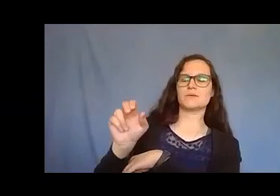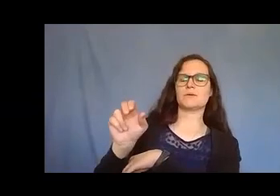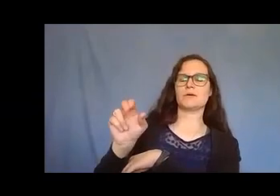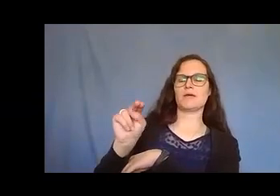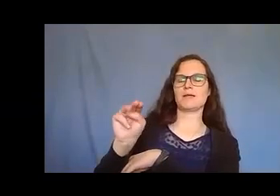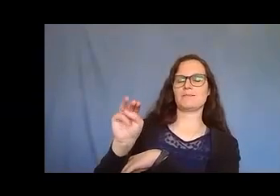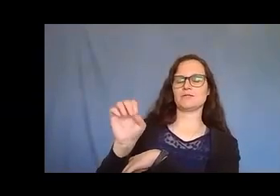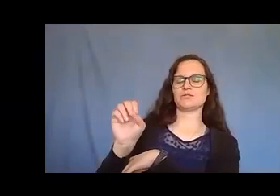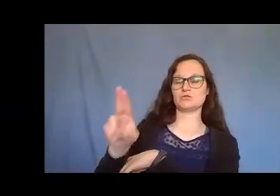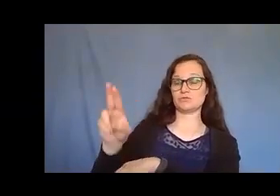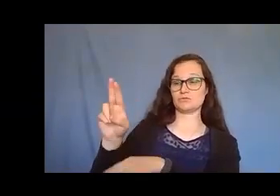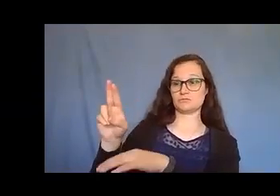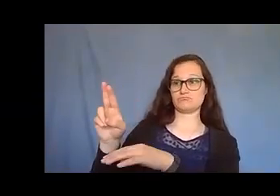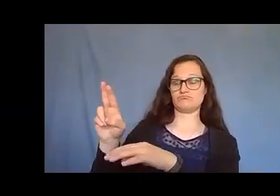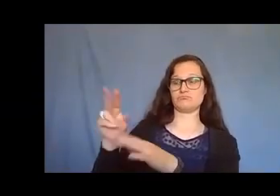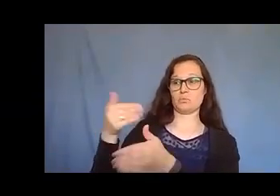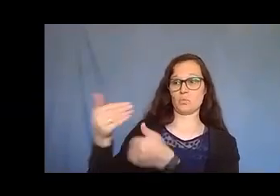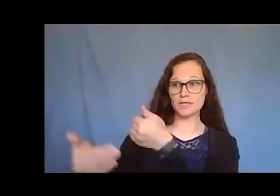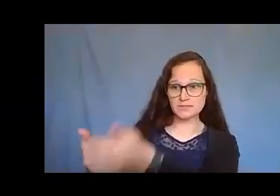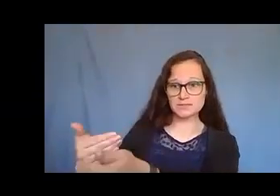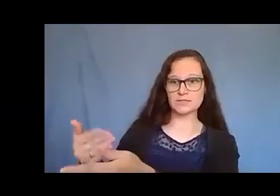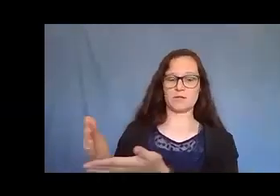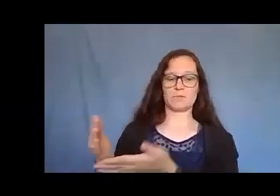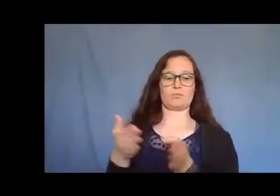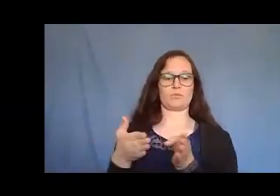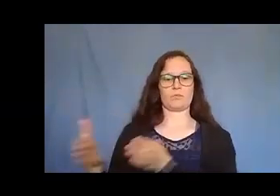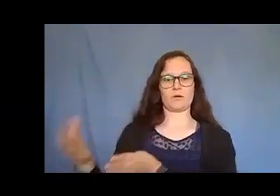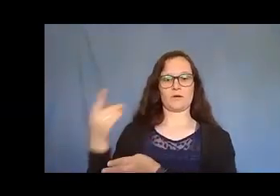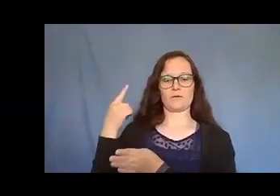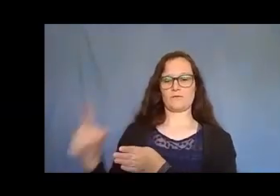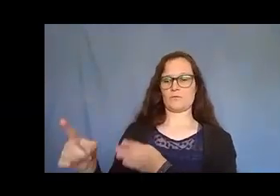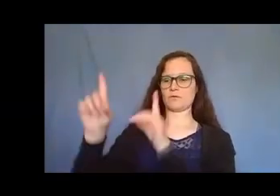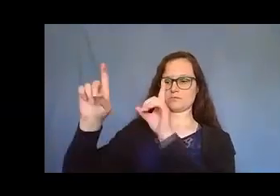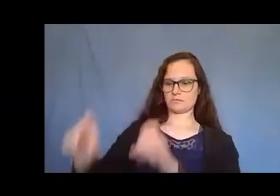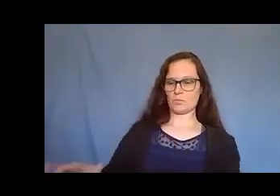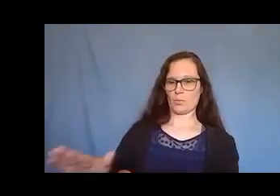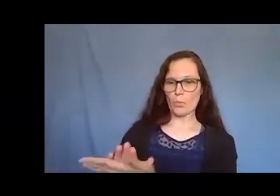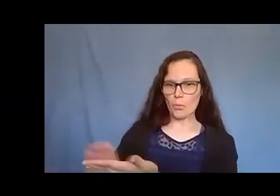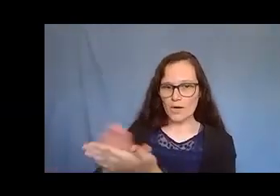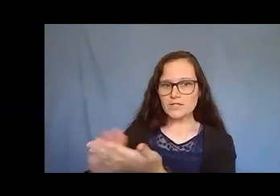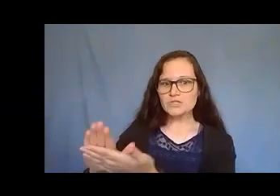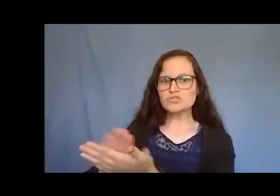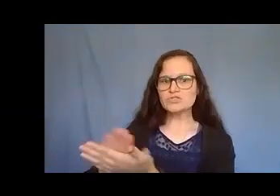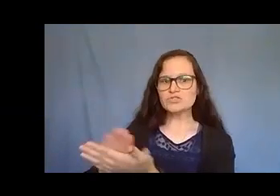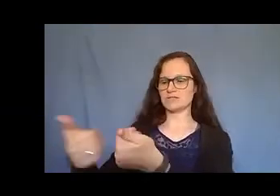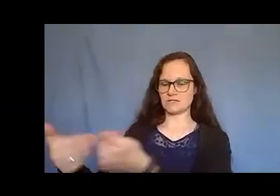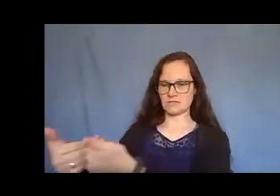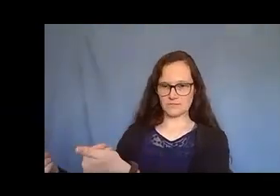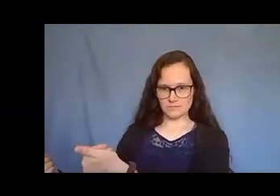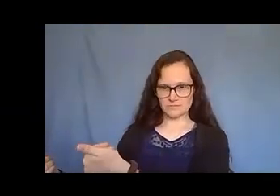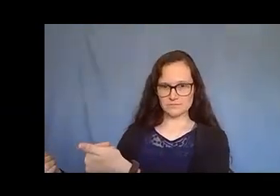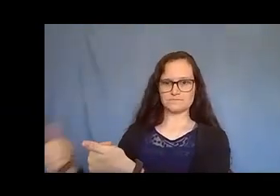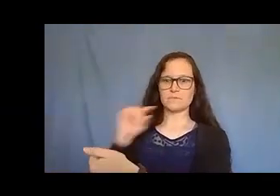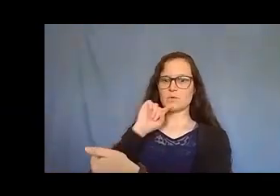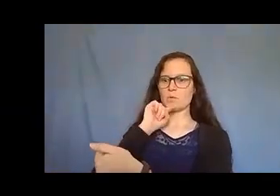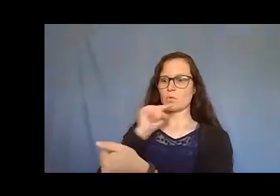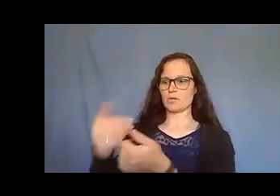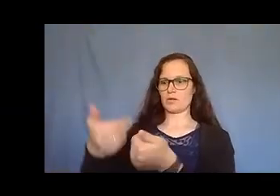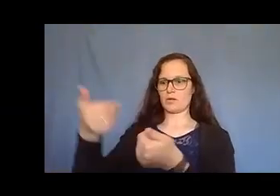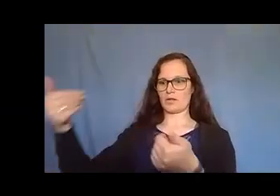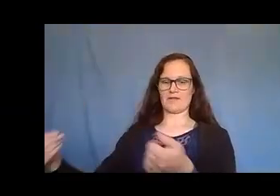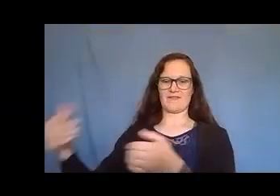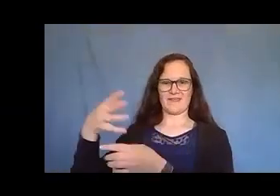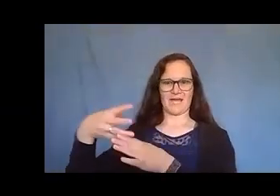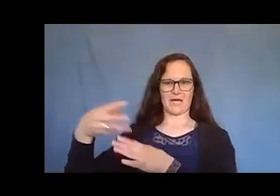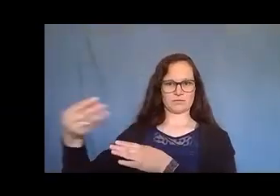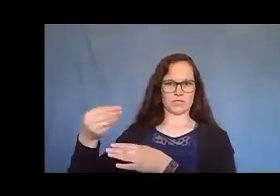they were processed and prepared for microwave digestion by washing, separating the corn husk from the corn kernels,